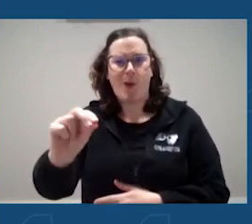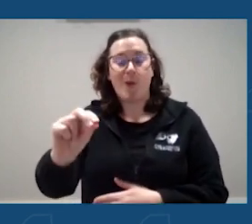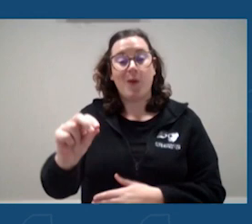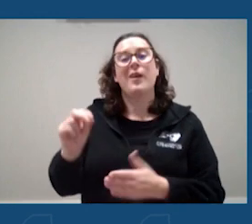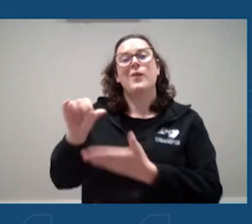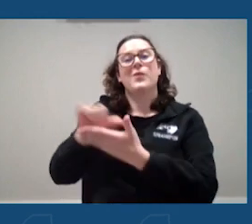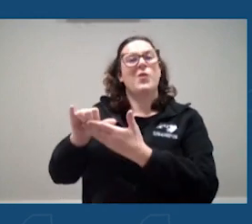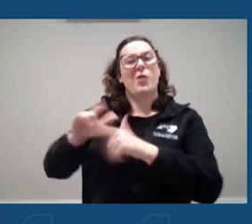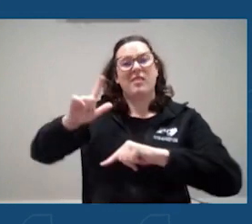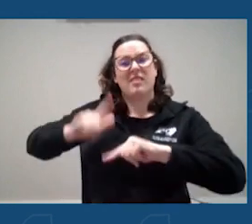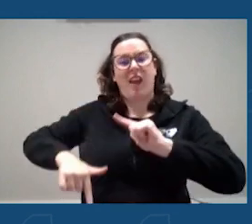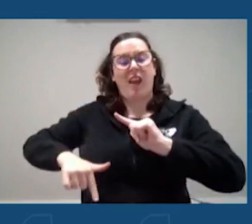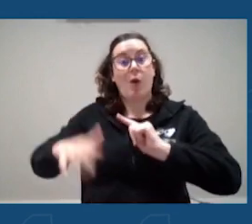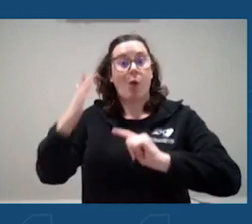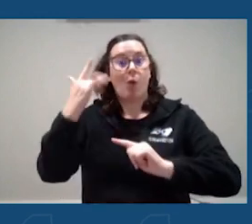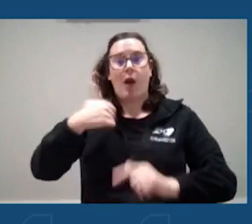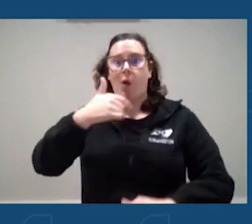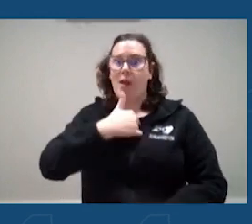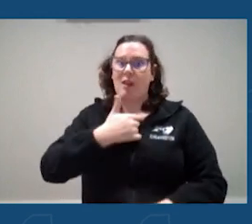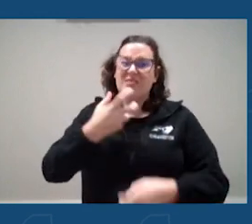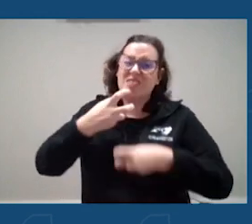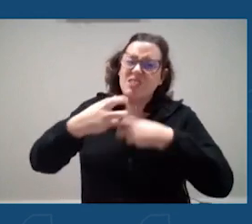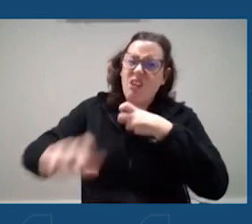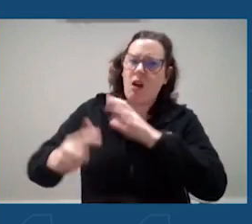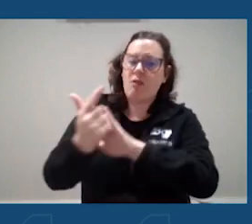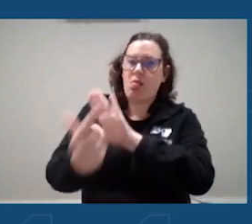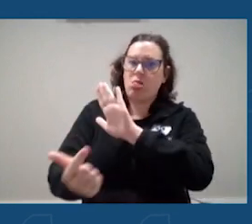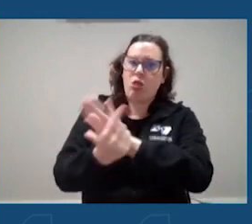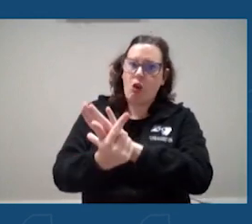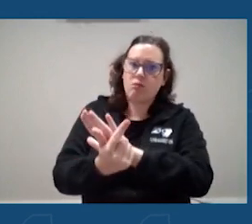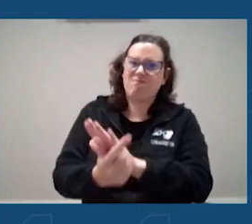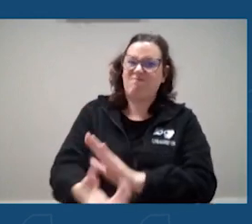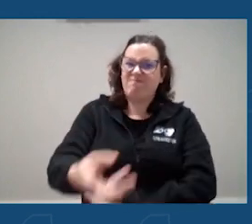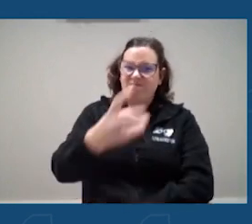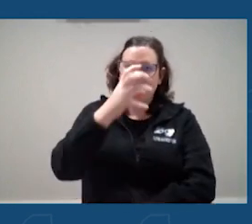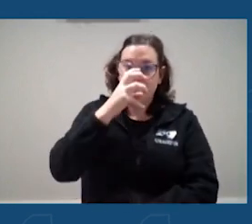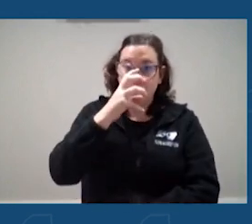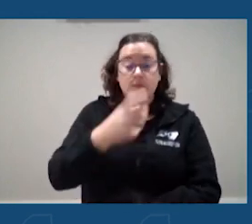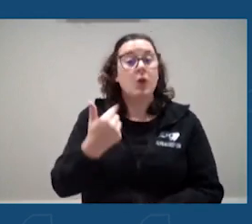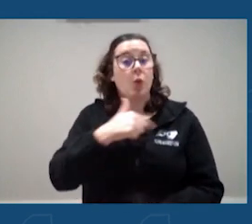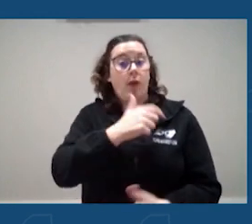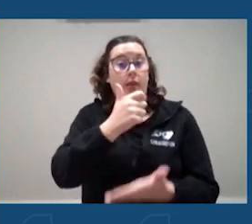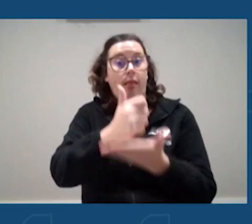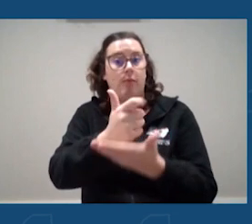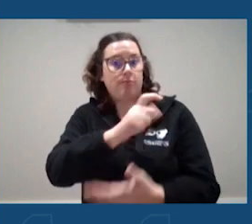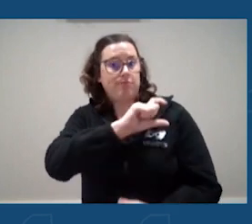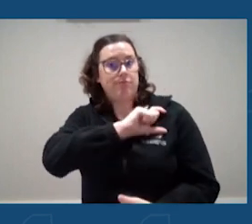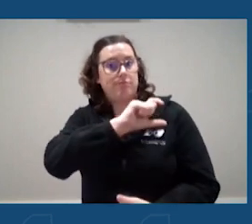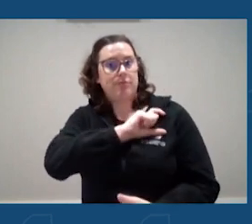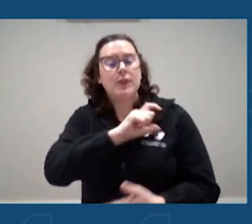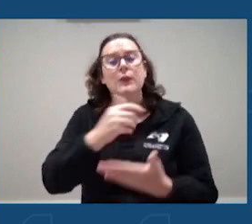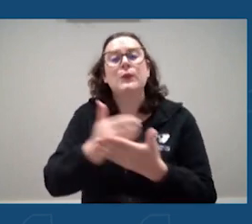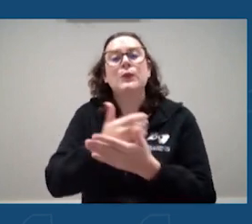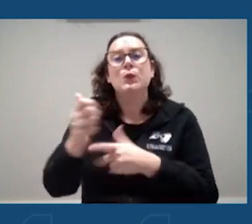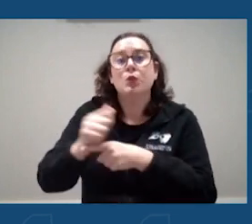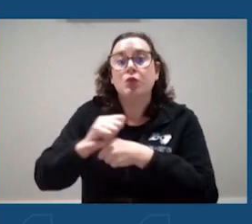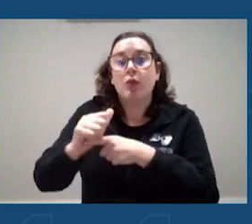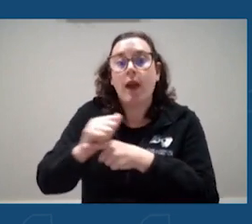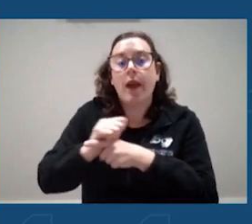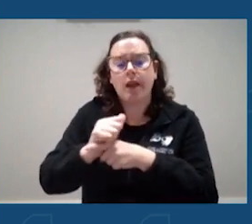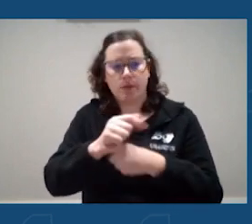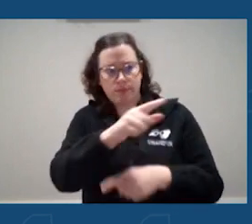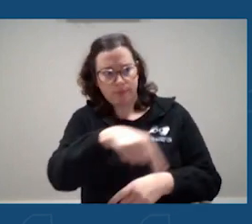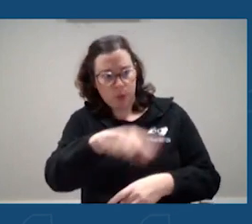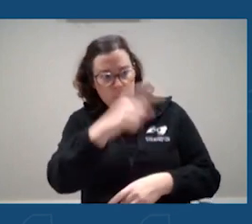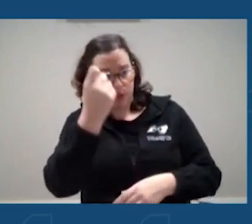laws. We have to help our law enforcement teams, retraining and getting them to understand what's going on with the